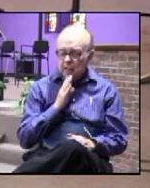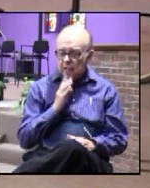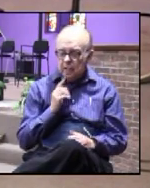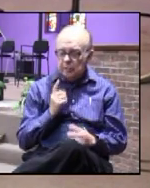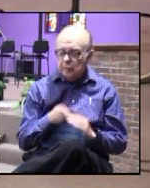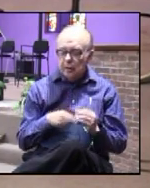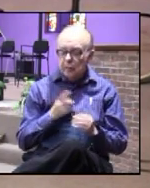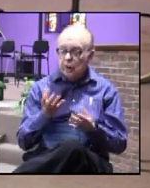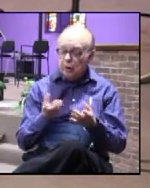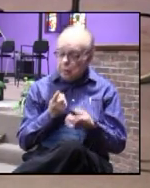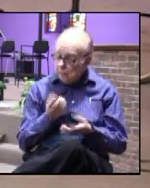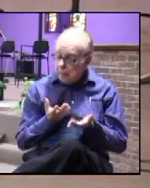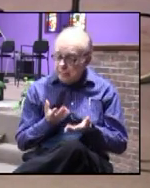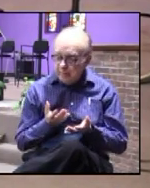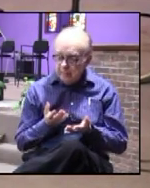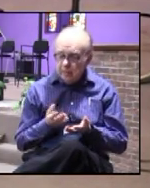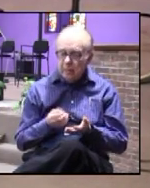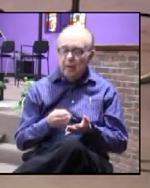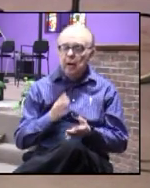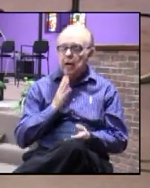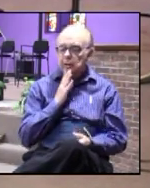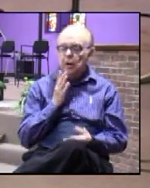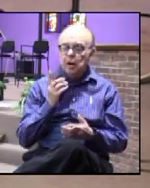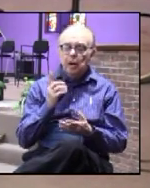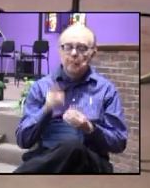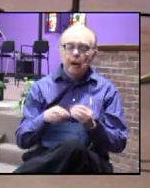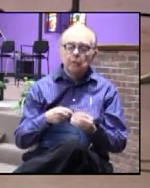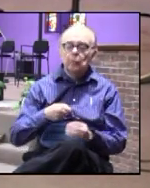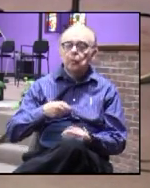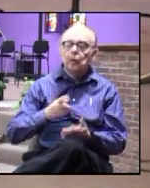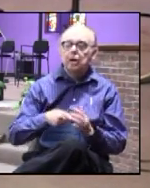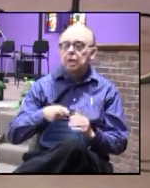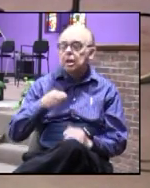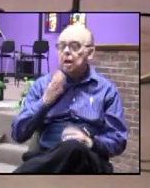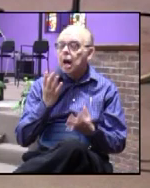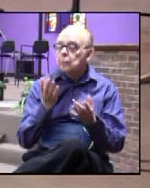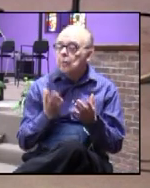want. I'm talking about what God wants.